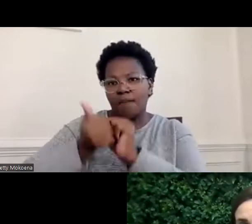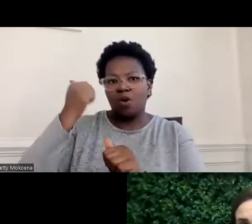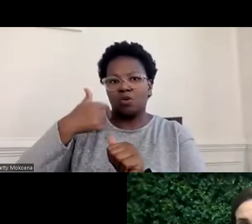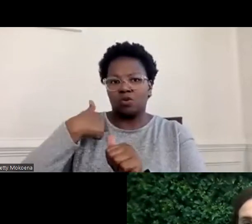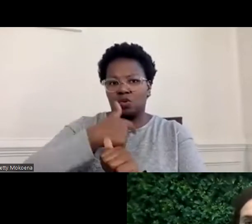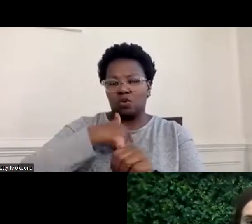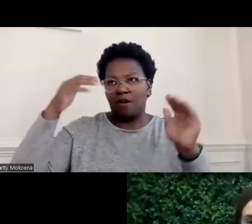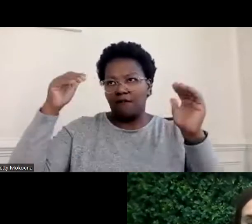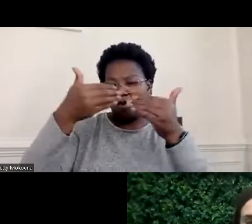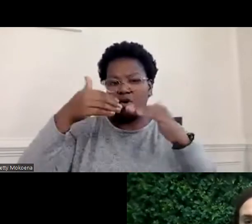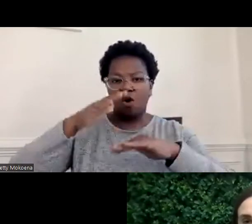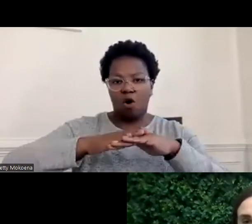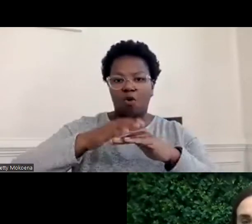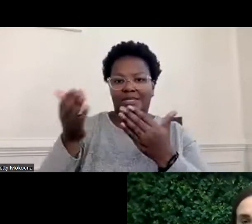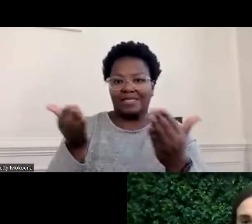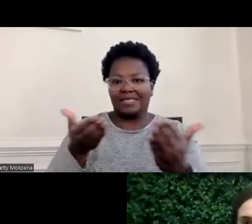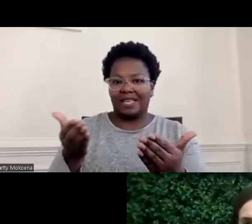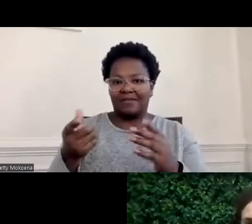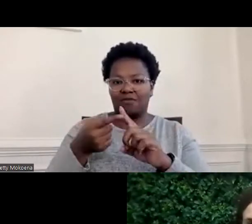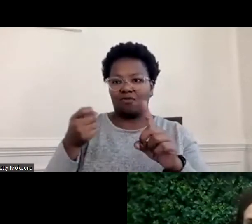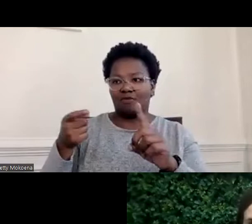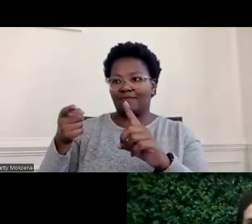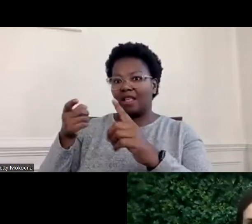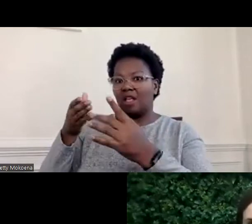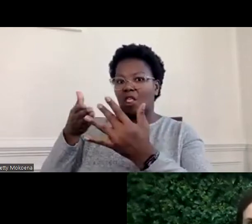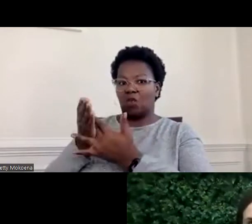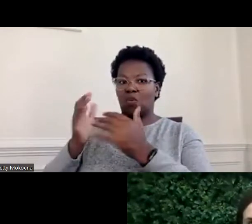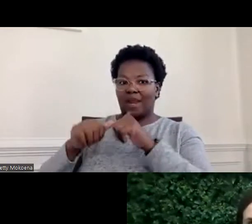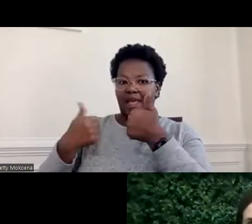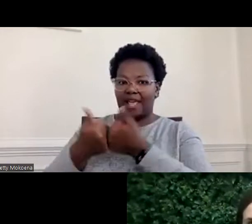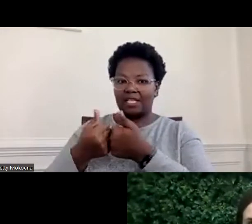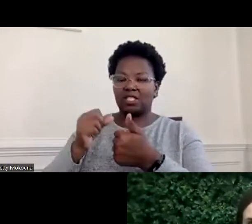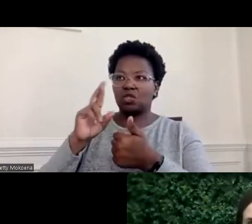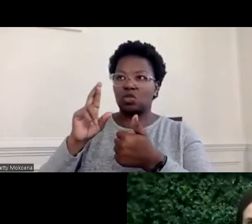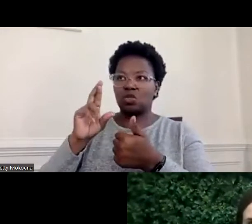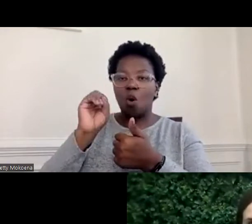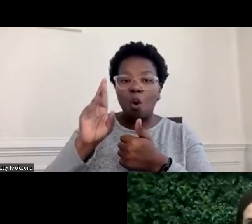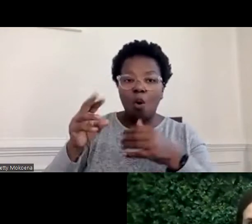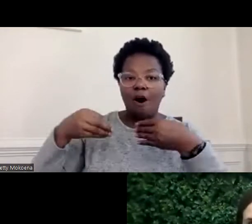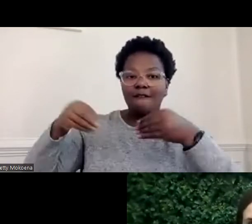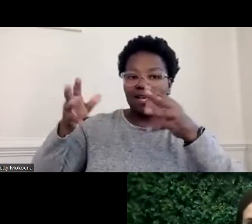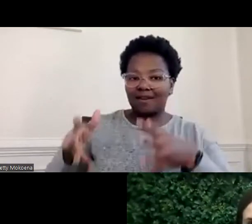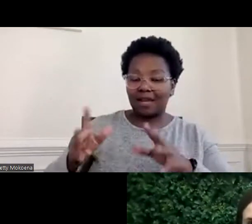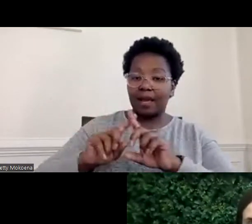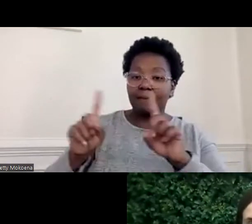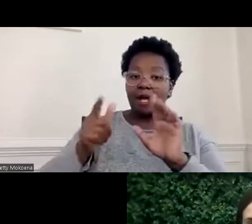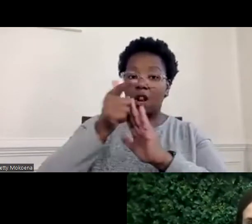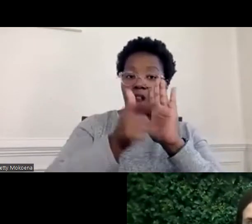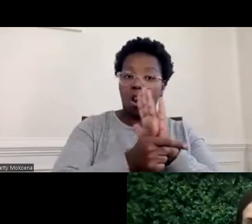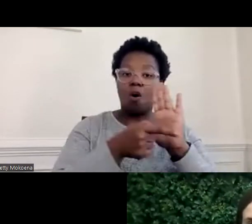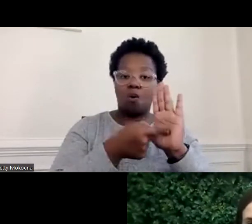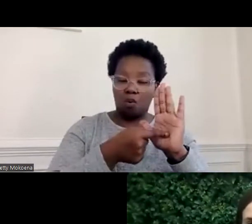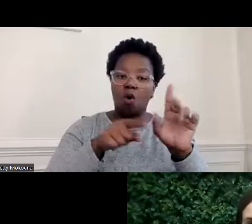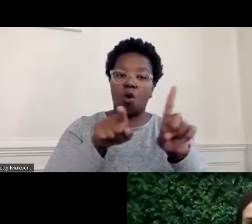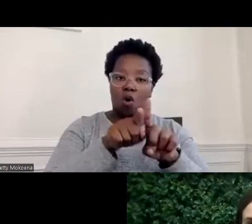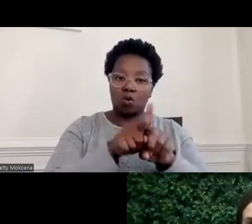that service being provided through an agency or a vendor, but Also in the law, again, that I posted the link to,